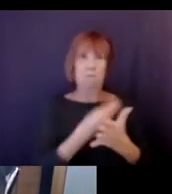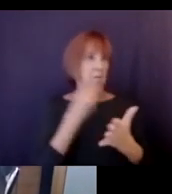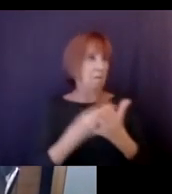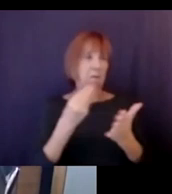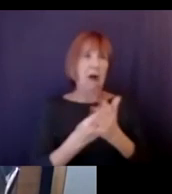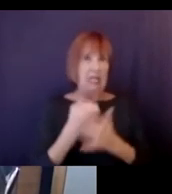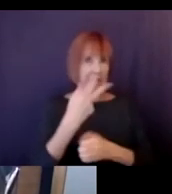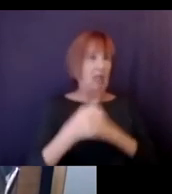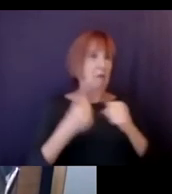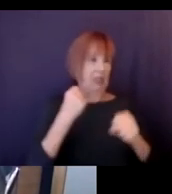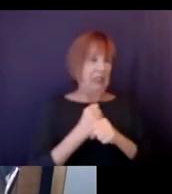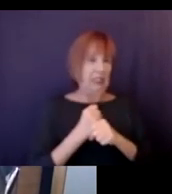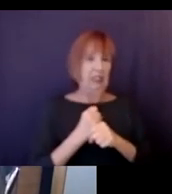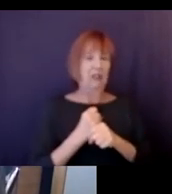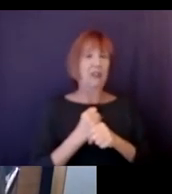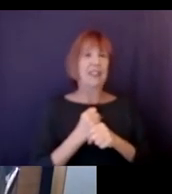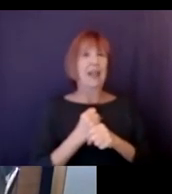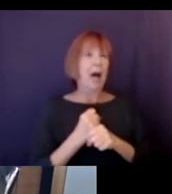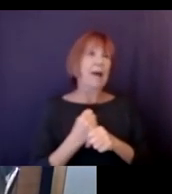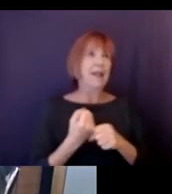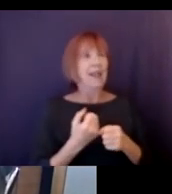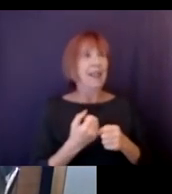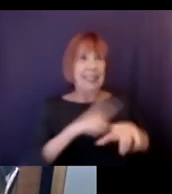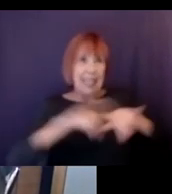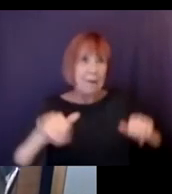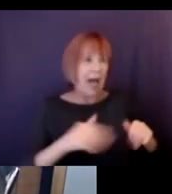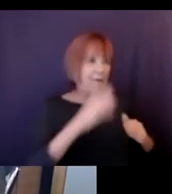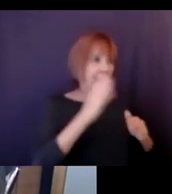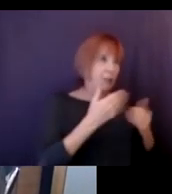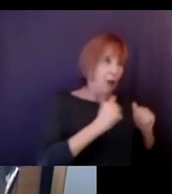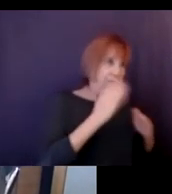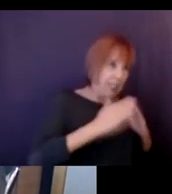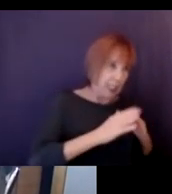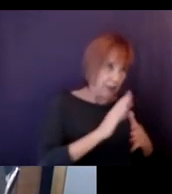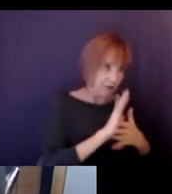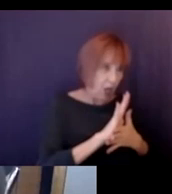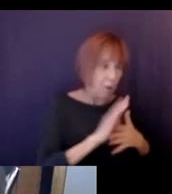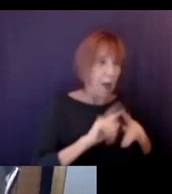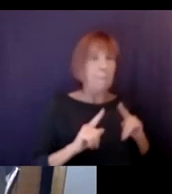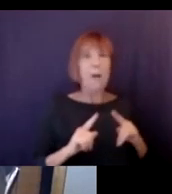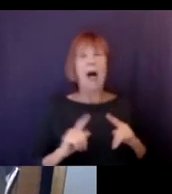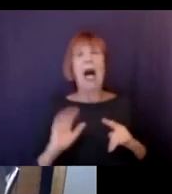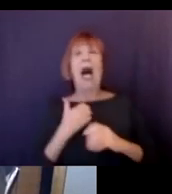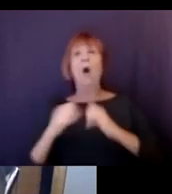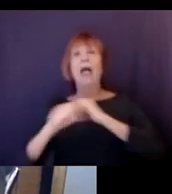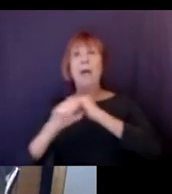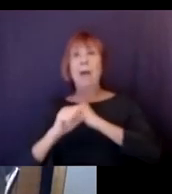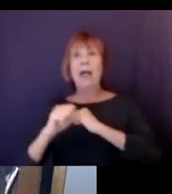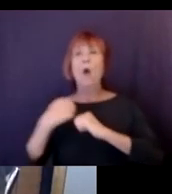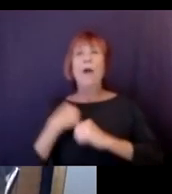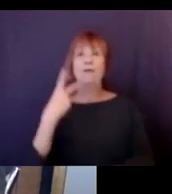of years alongside finishing the film itself. And our campaign is run by two amazing women,